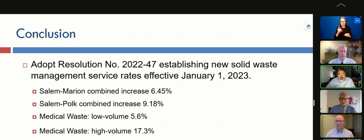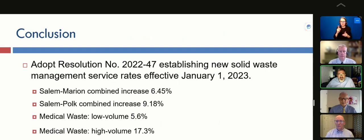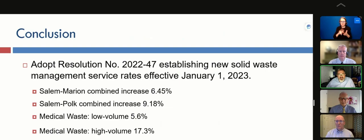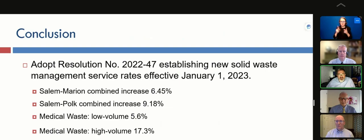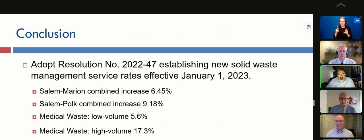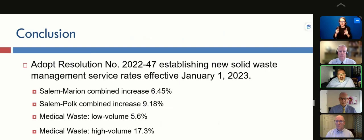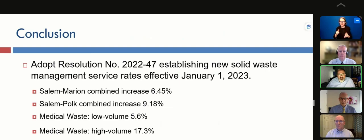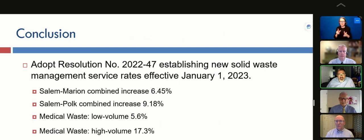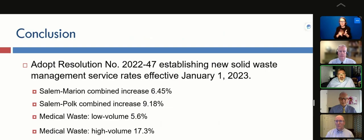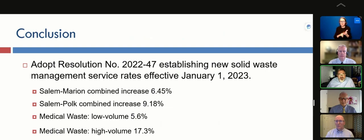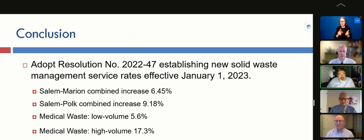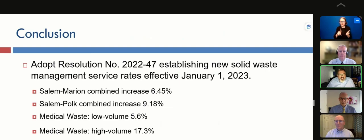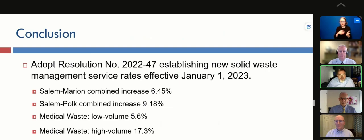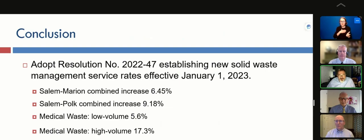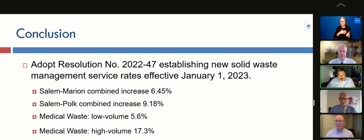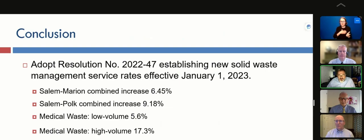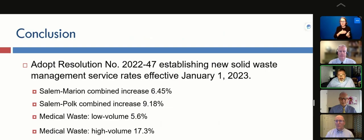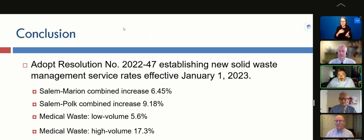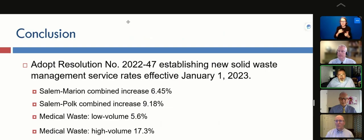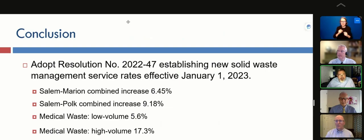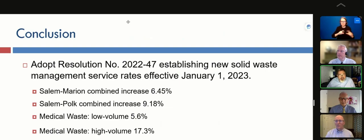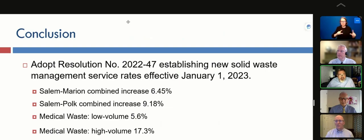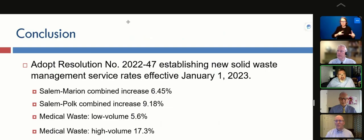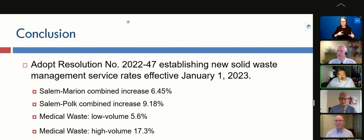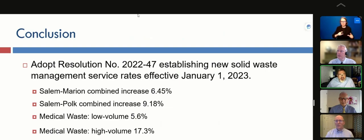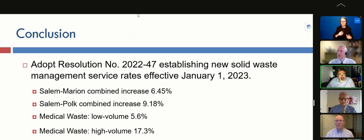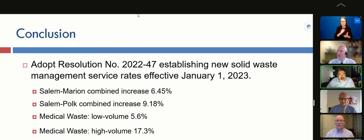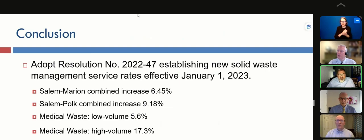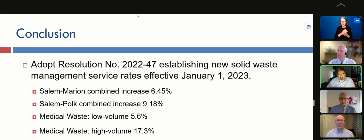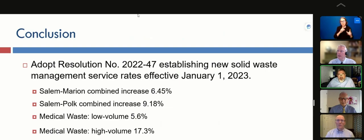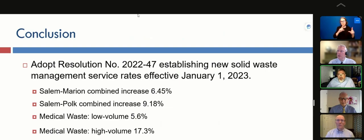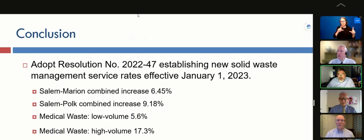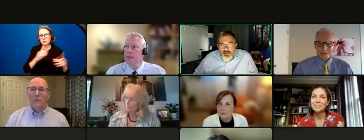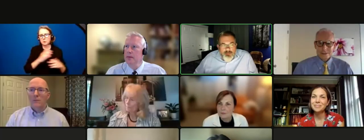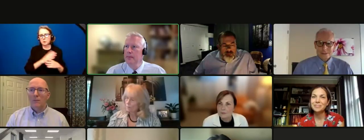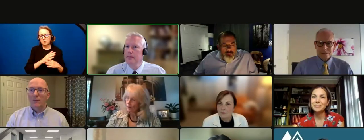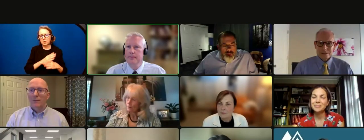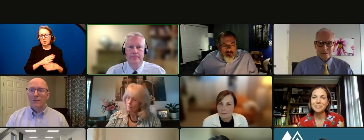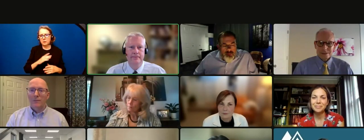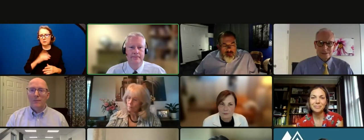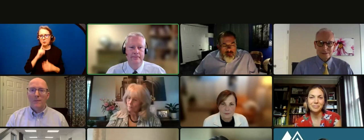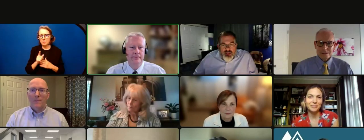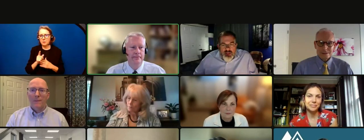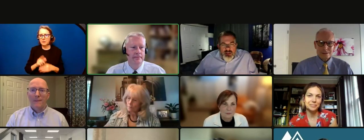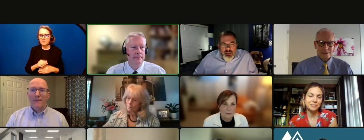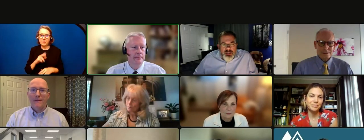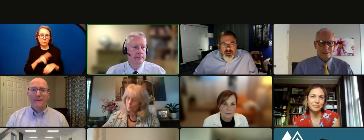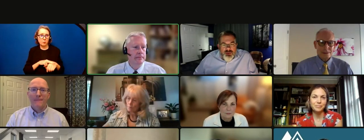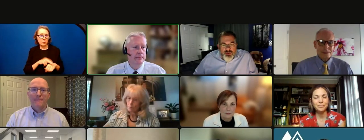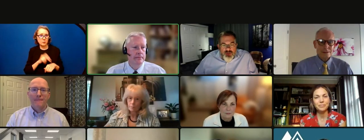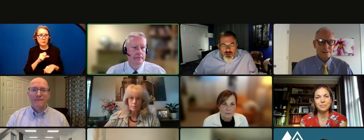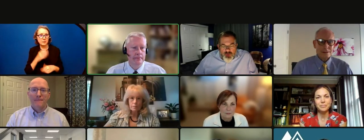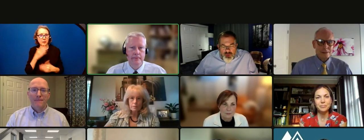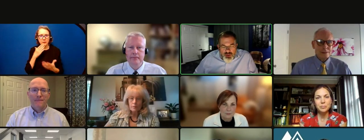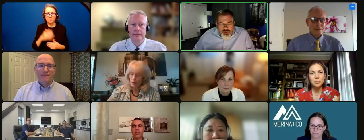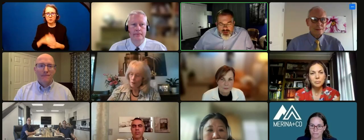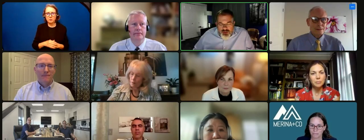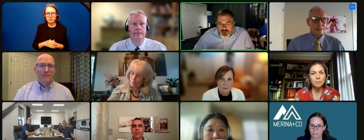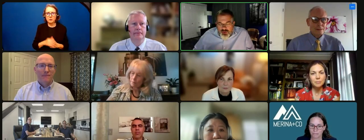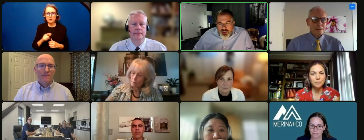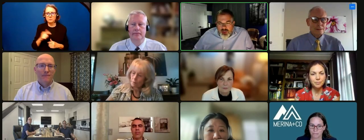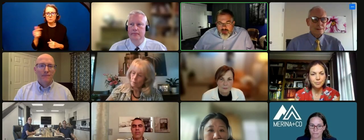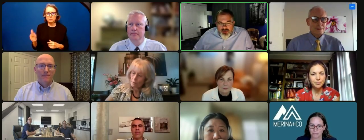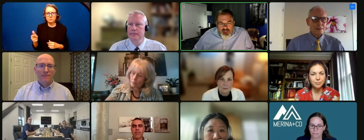could get you to stop screen share for a few moments, that'd be great. Absolutely. Thank you. We will go